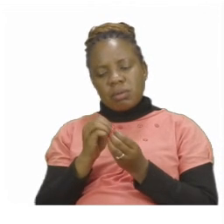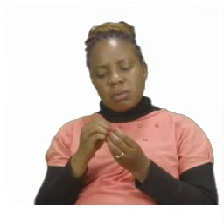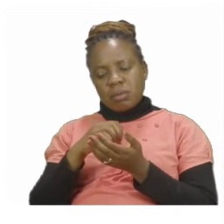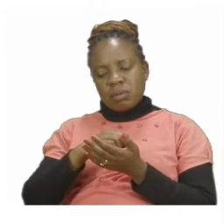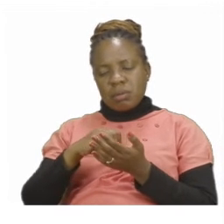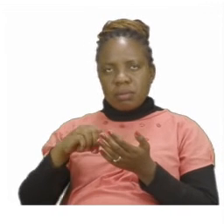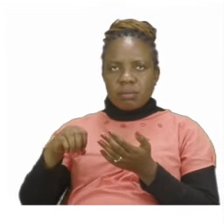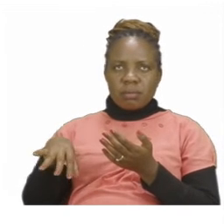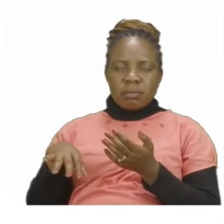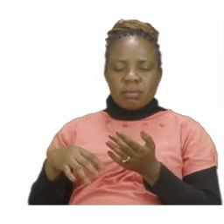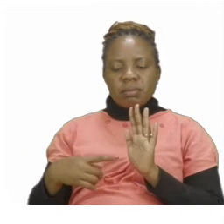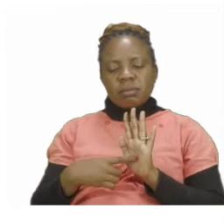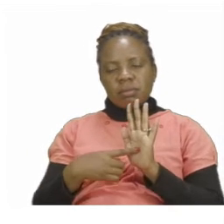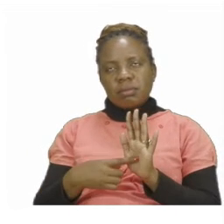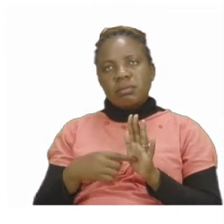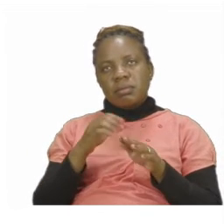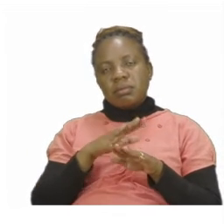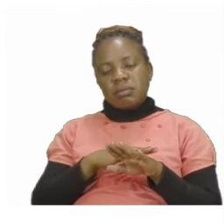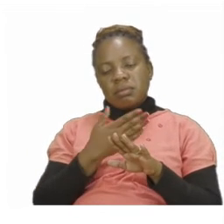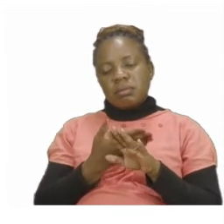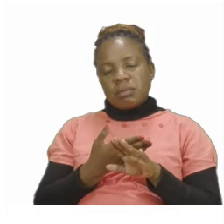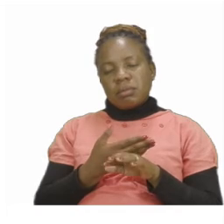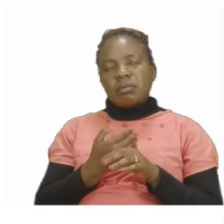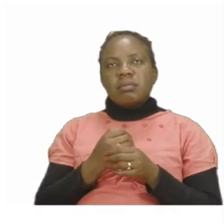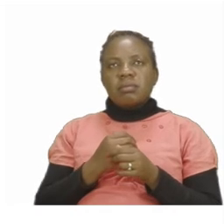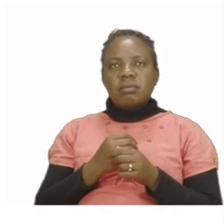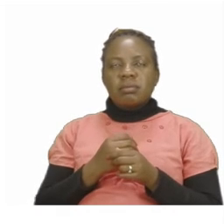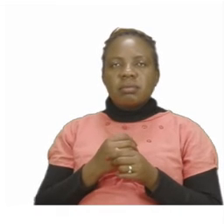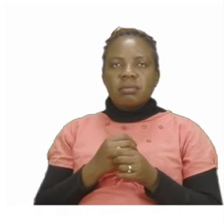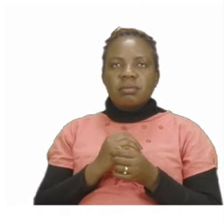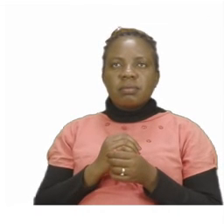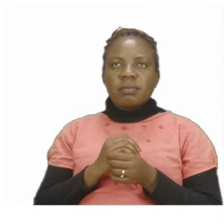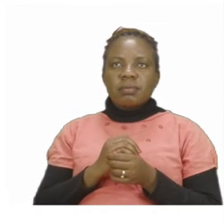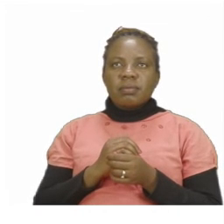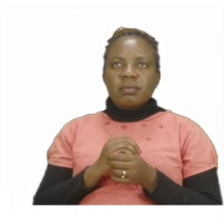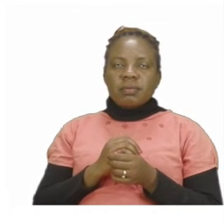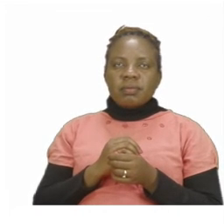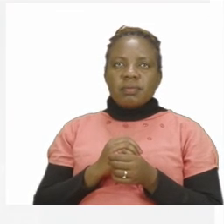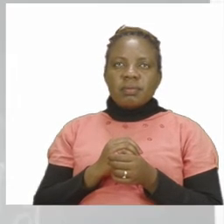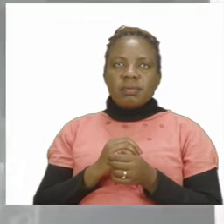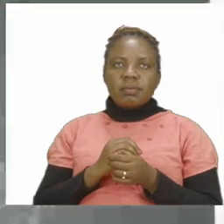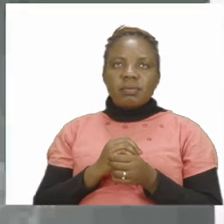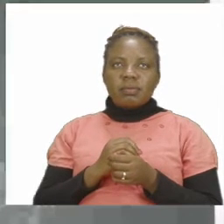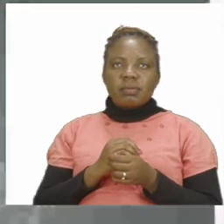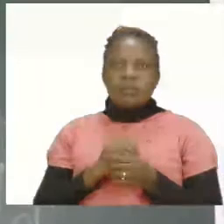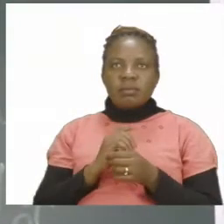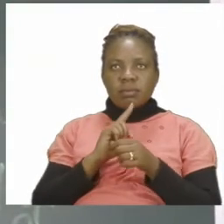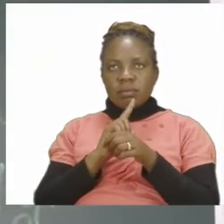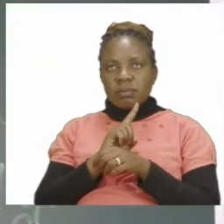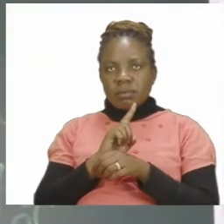2 examples with you once again. Let's quickly look at the